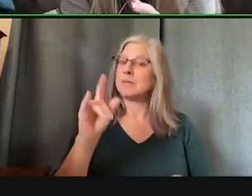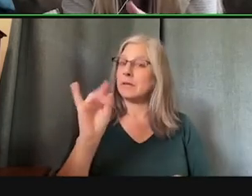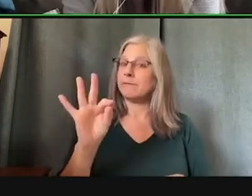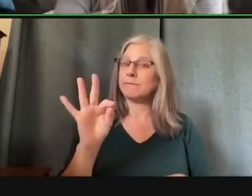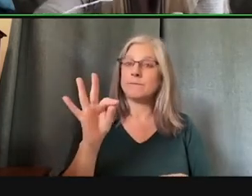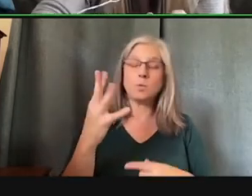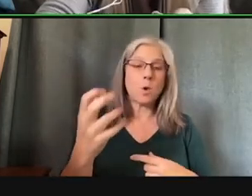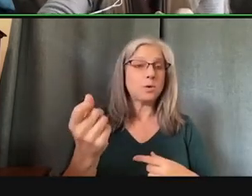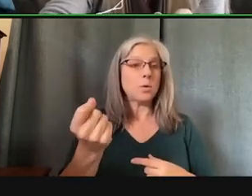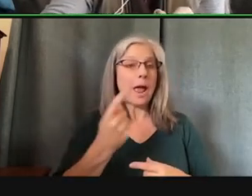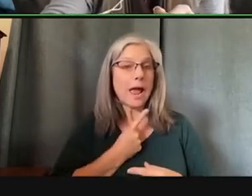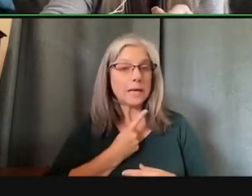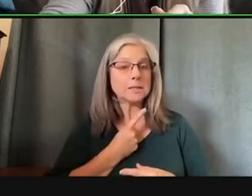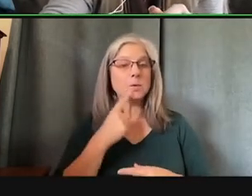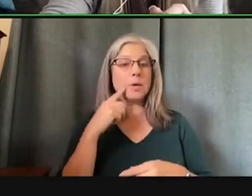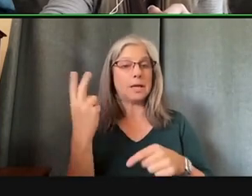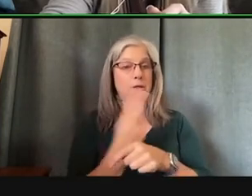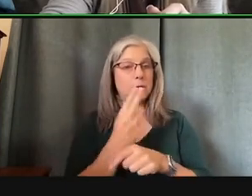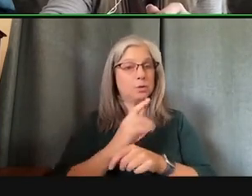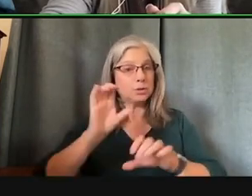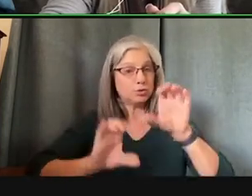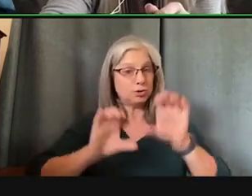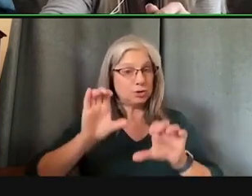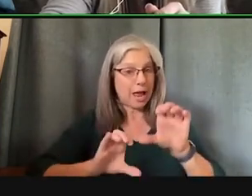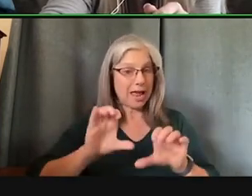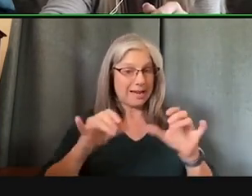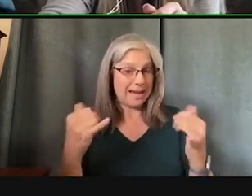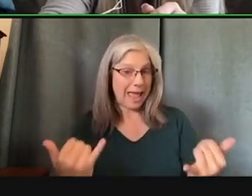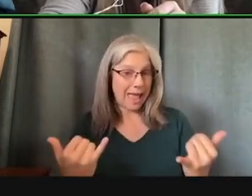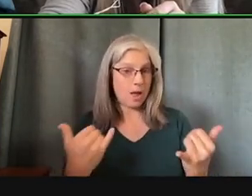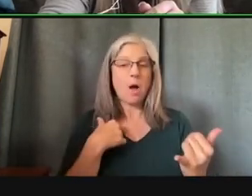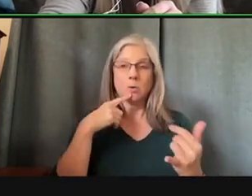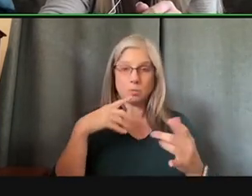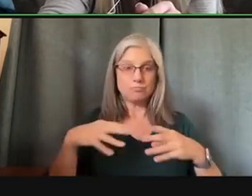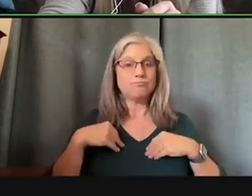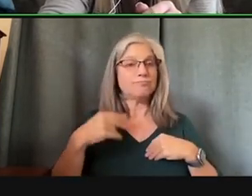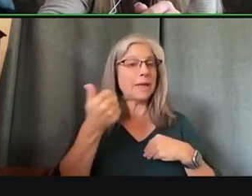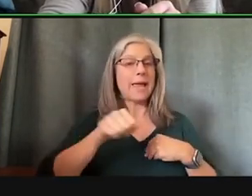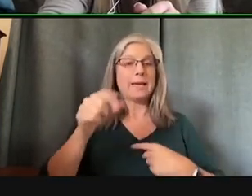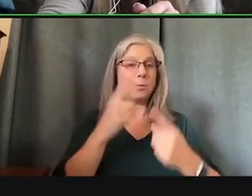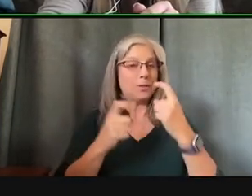if you would like to ask a question, you can utilize the chat box and I will take your questions.